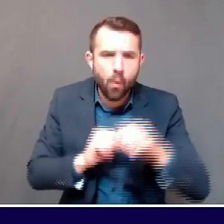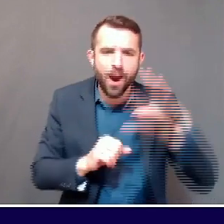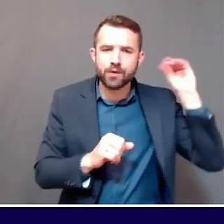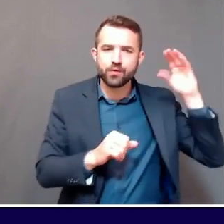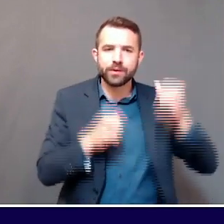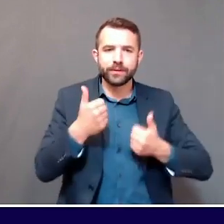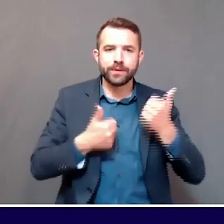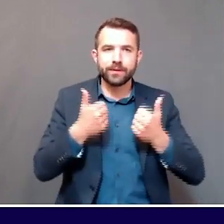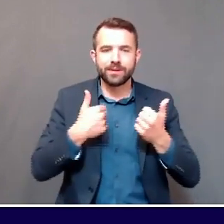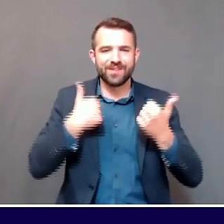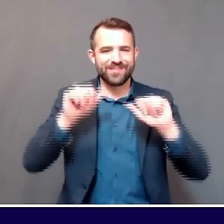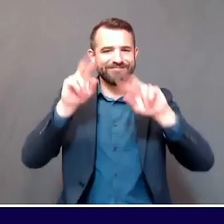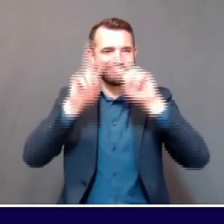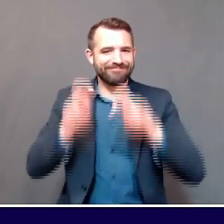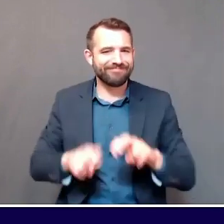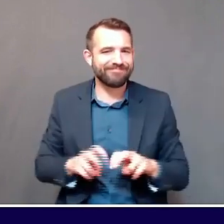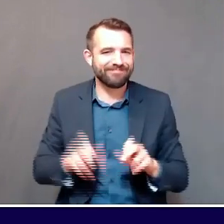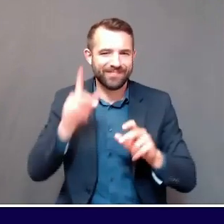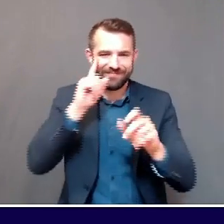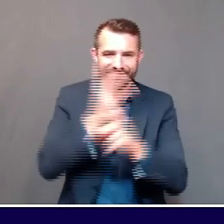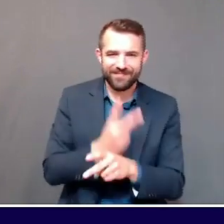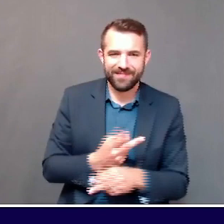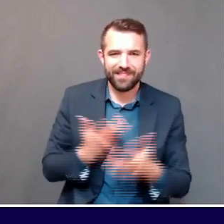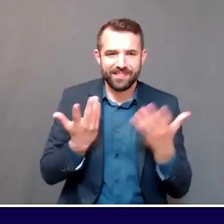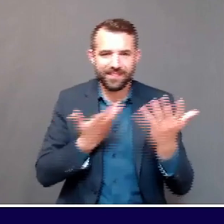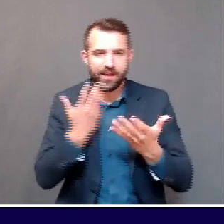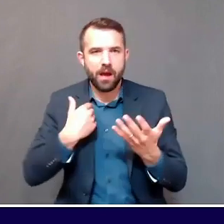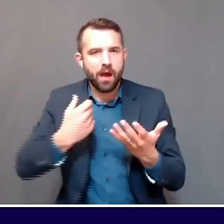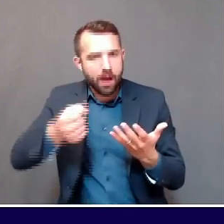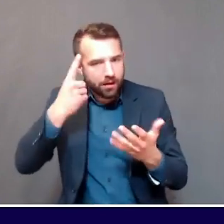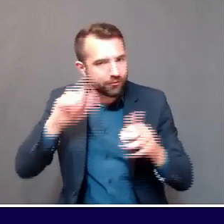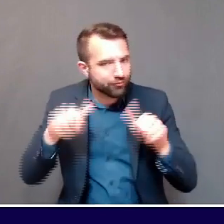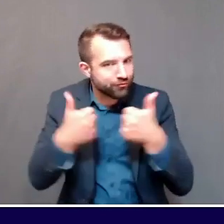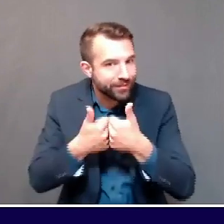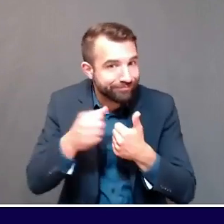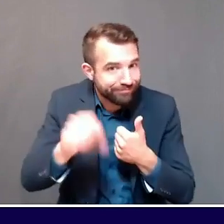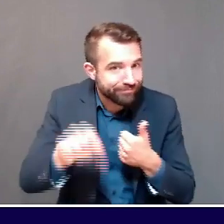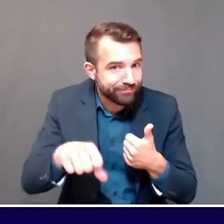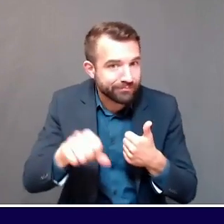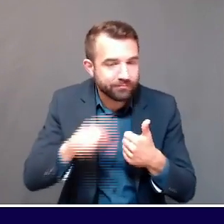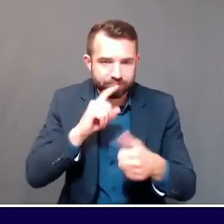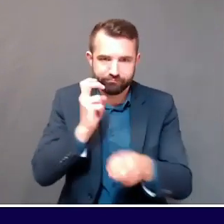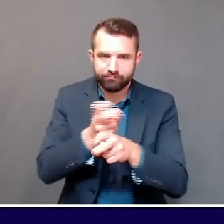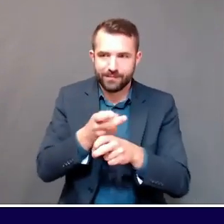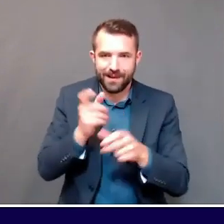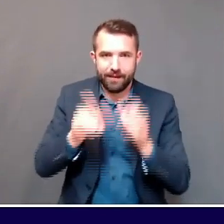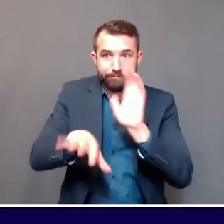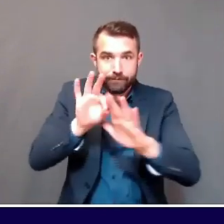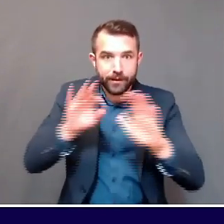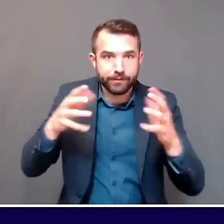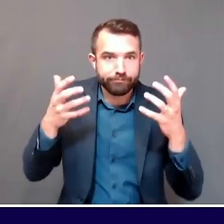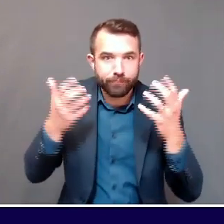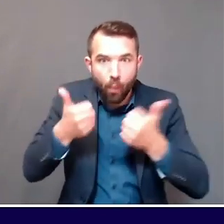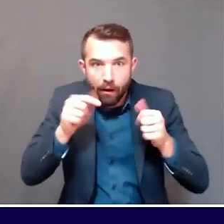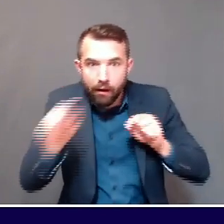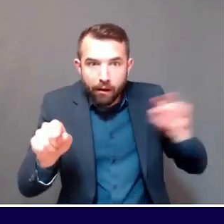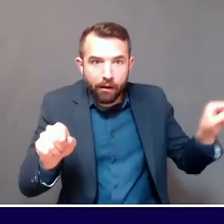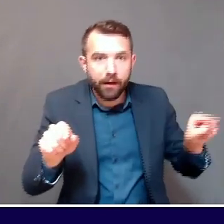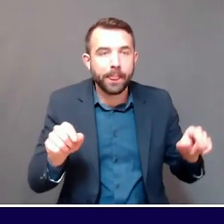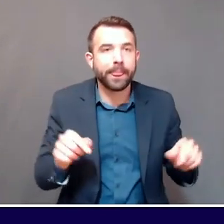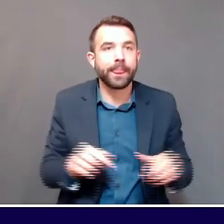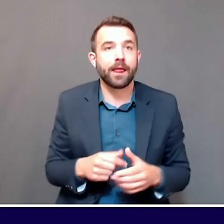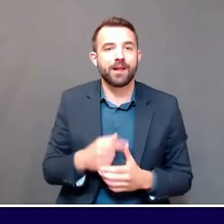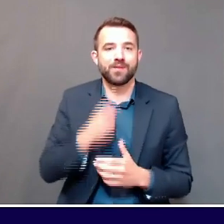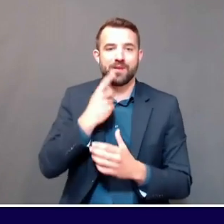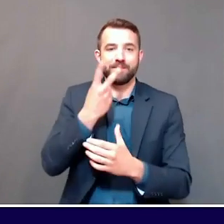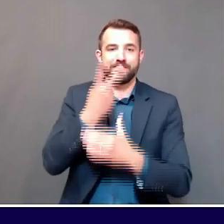As with all difficult questions of that sort, what we know is that it's likely a mixture of both. So that underscores the